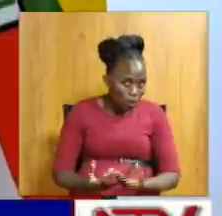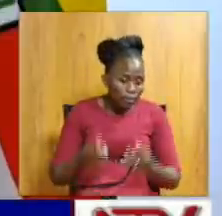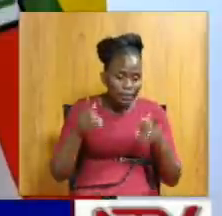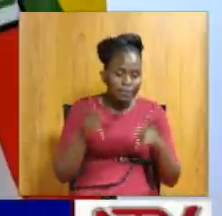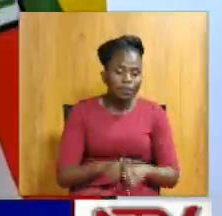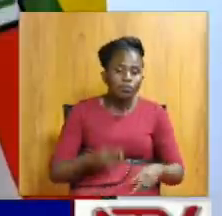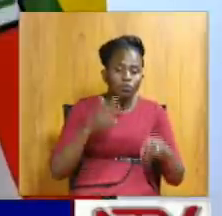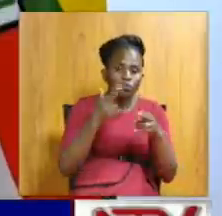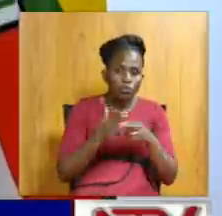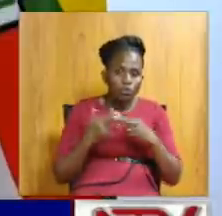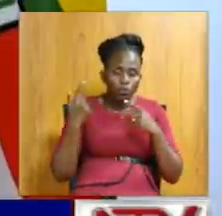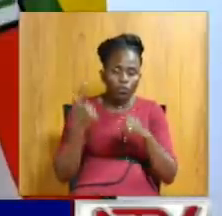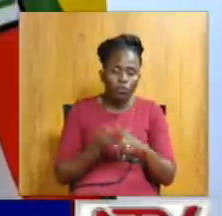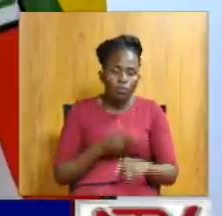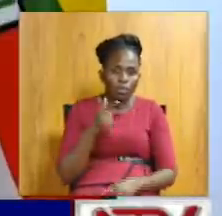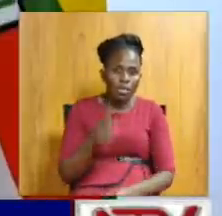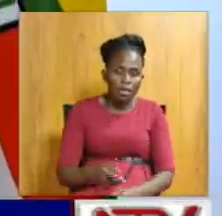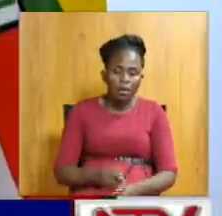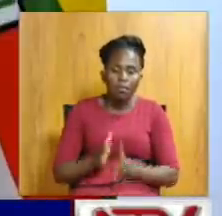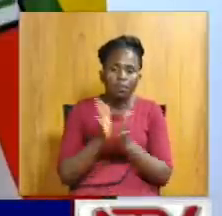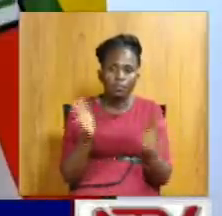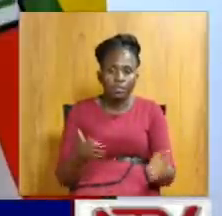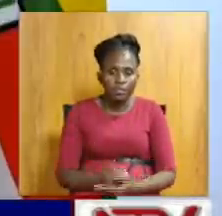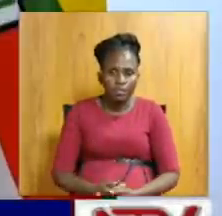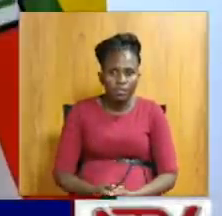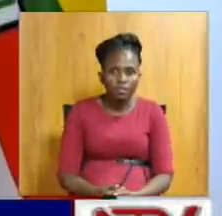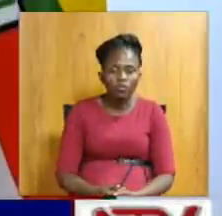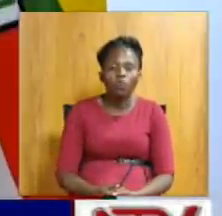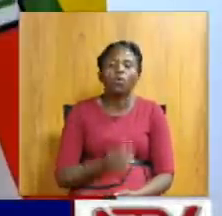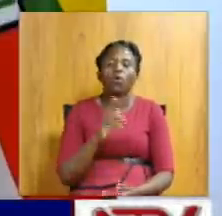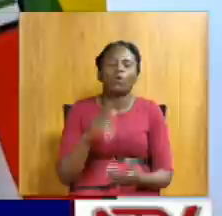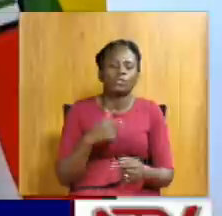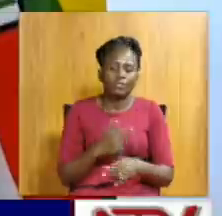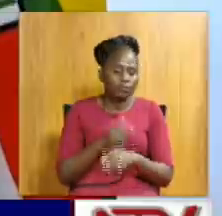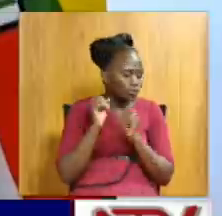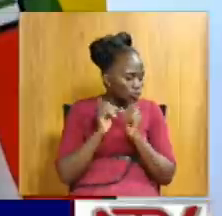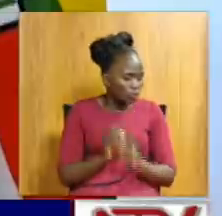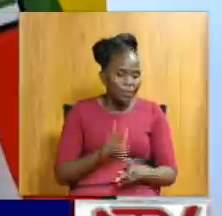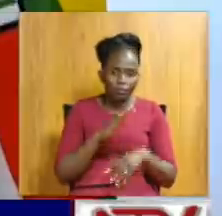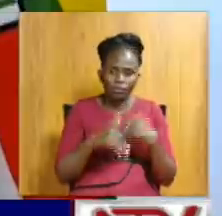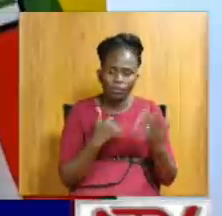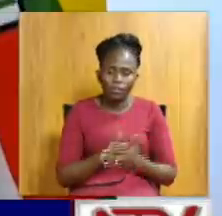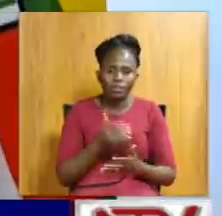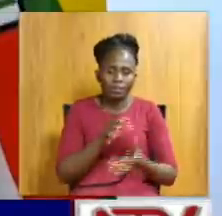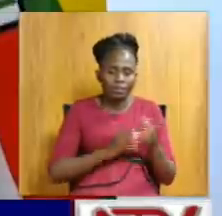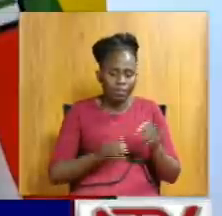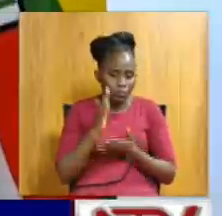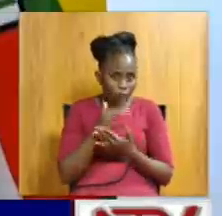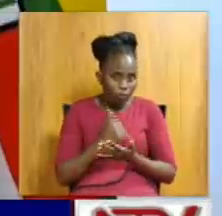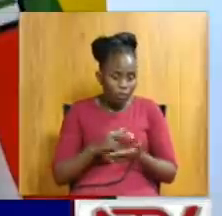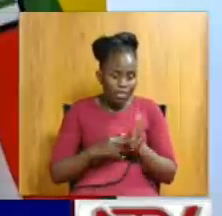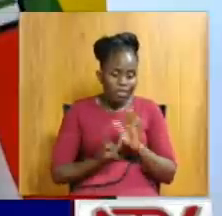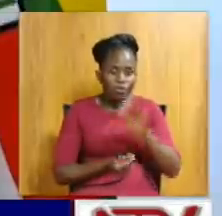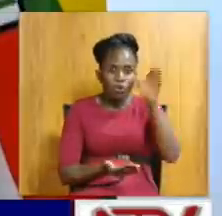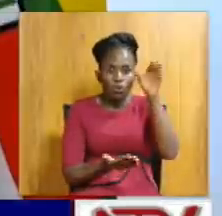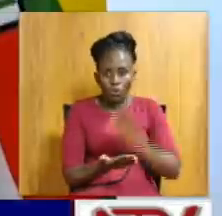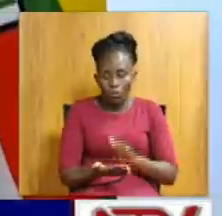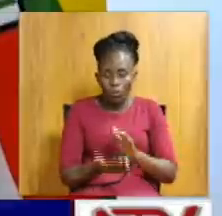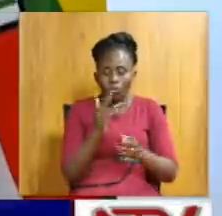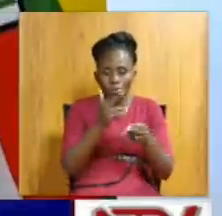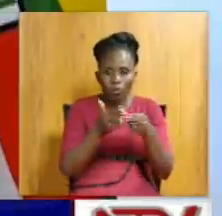the public. We have discussed this distortion. we should minimize borrowing by the